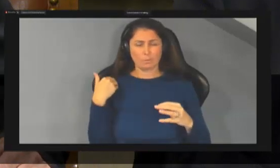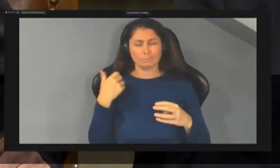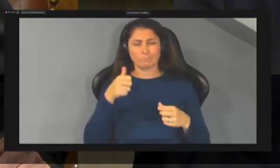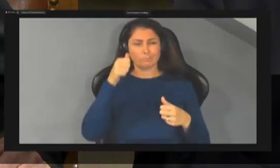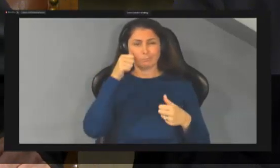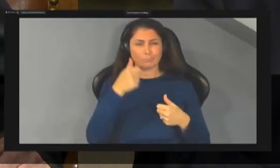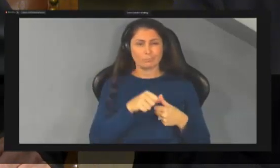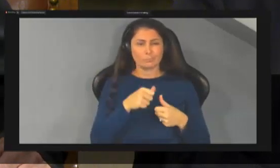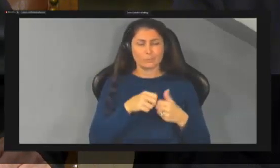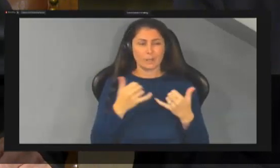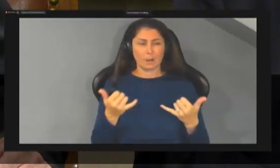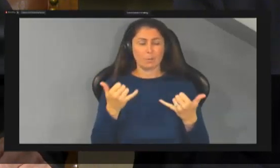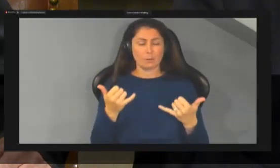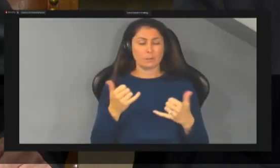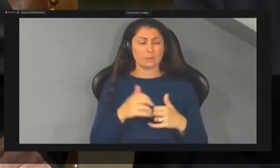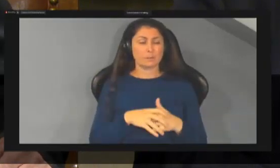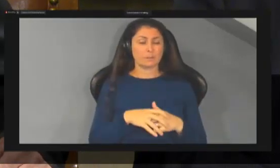now.